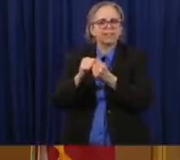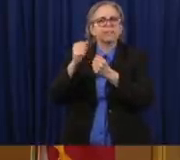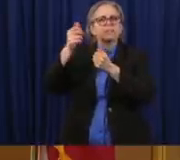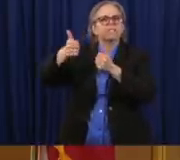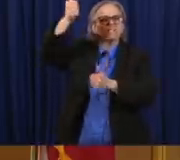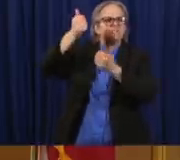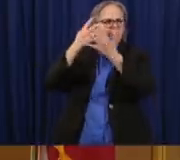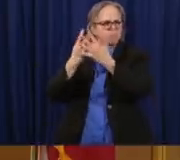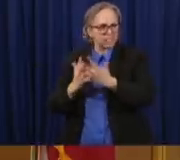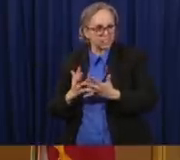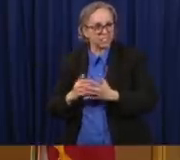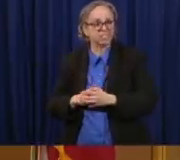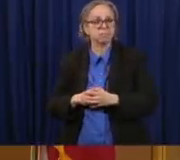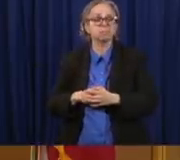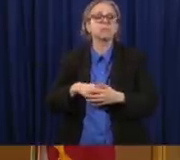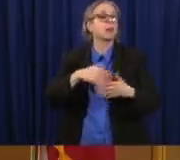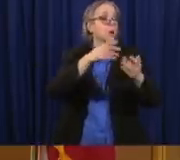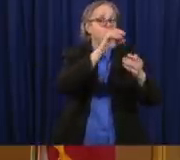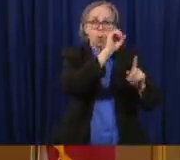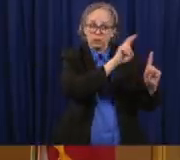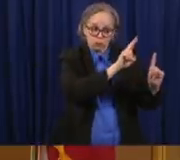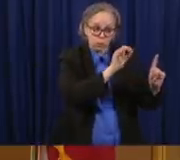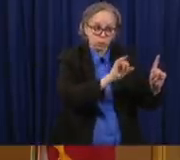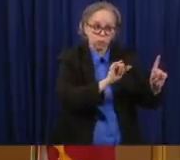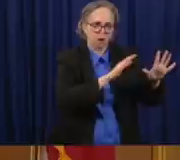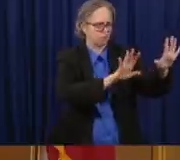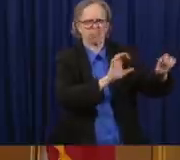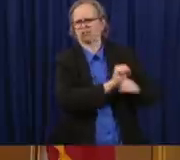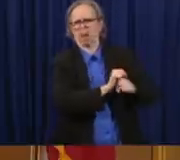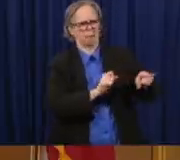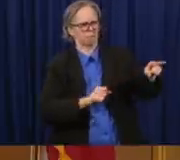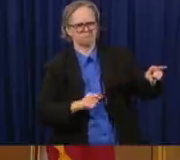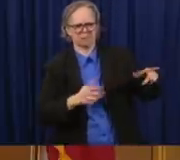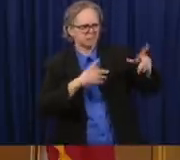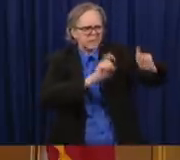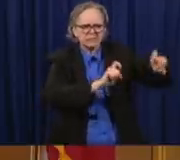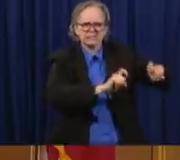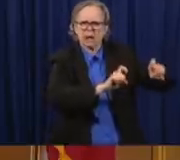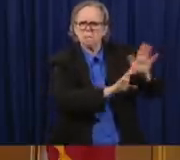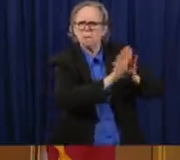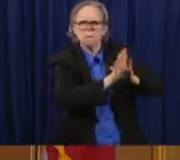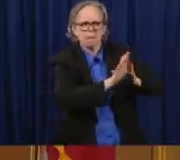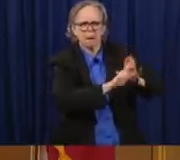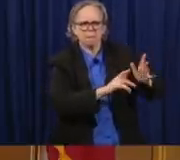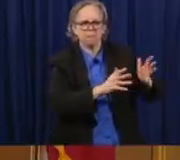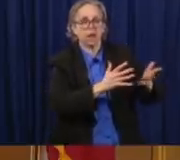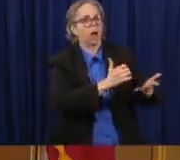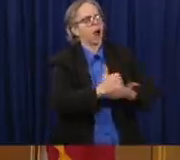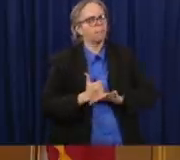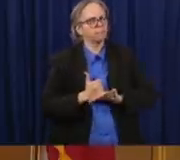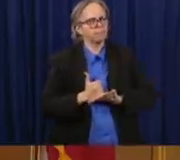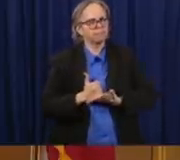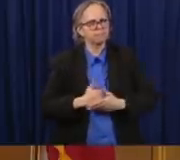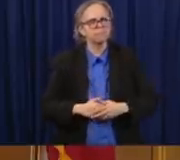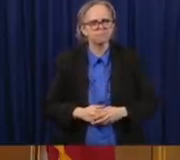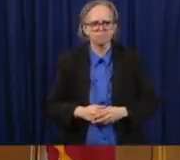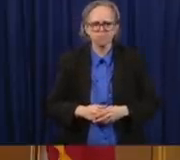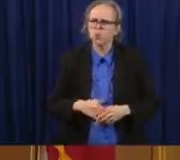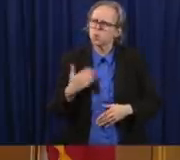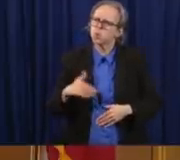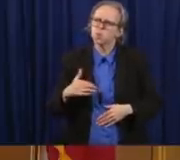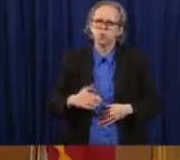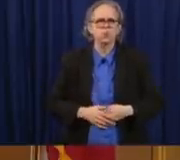doing a great job in regard to the testing. That's very helpful. We're